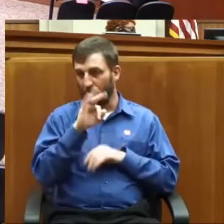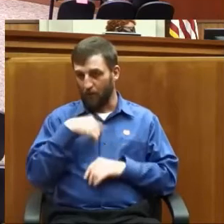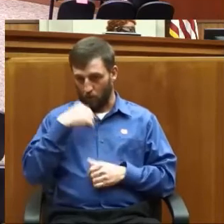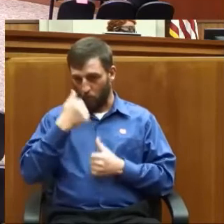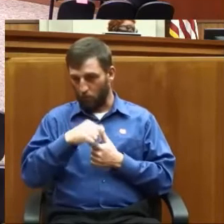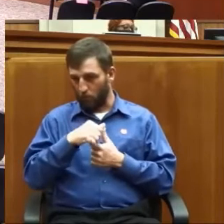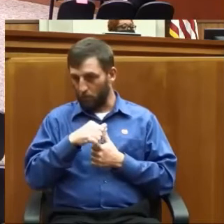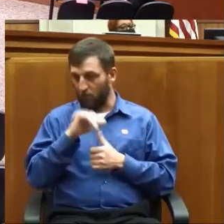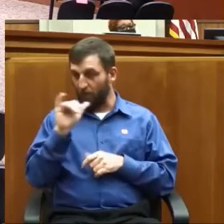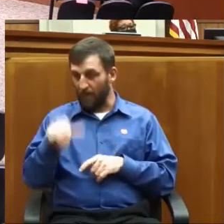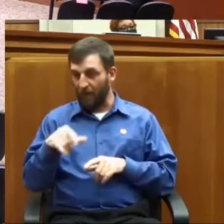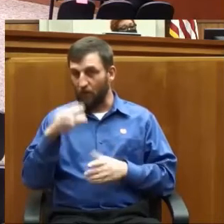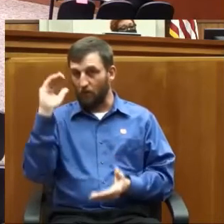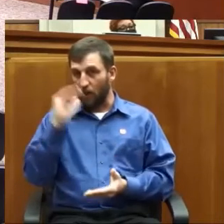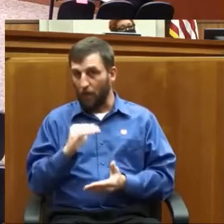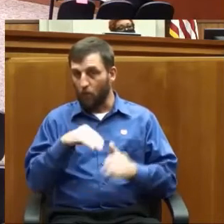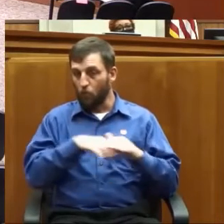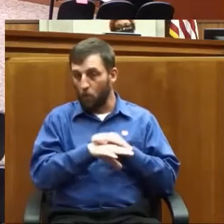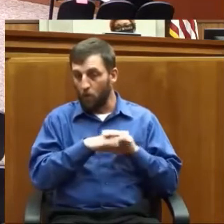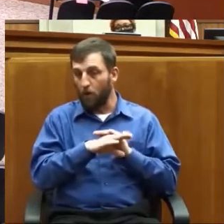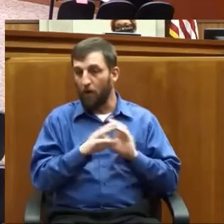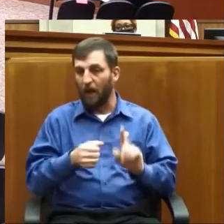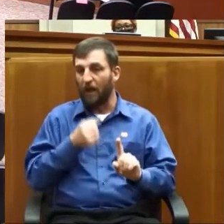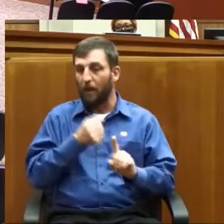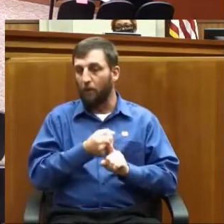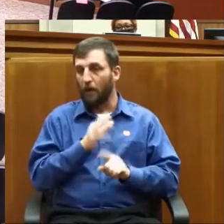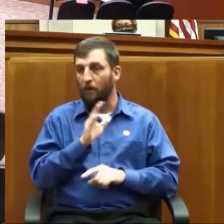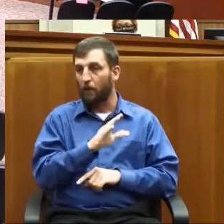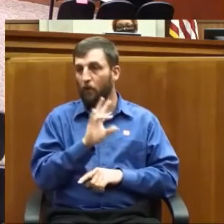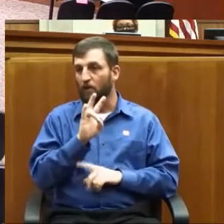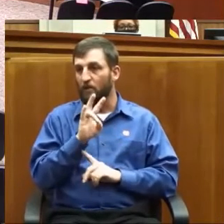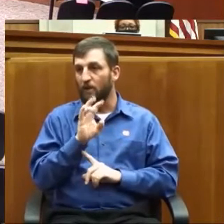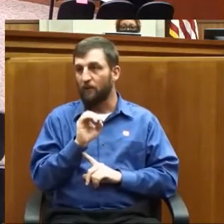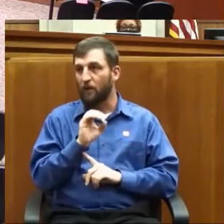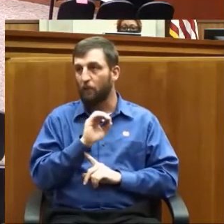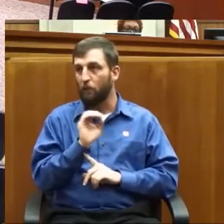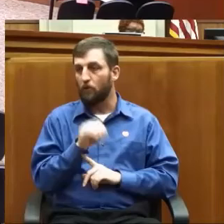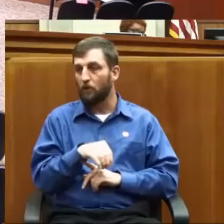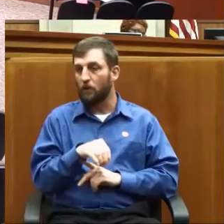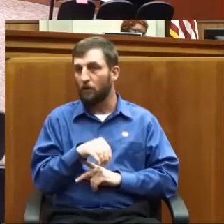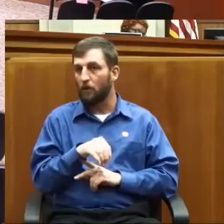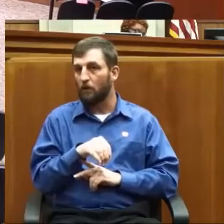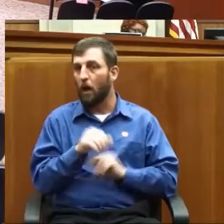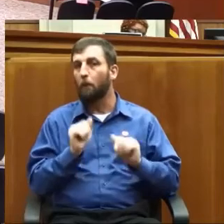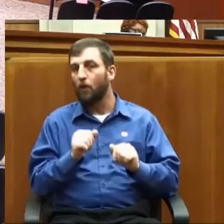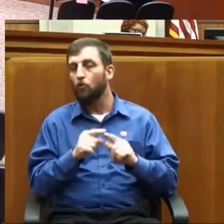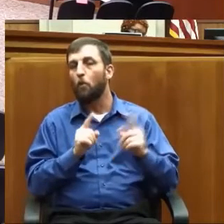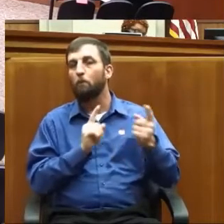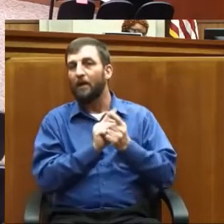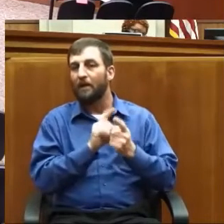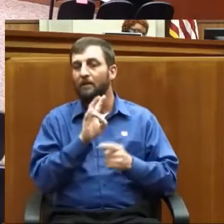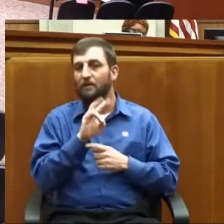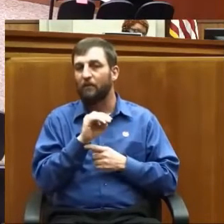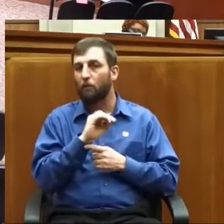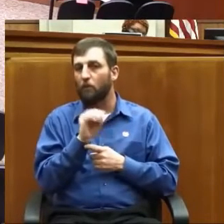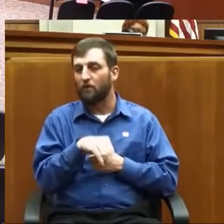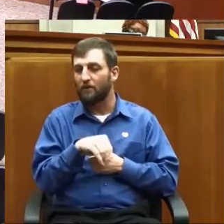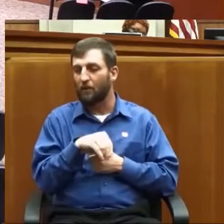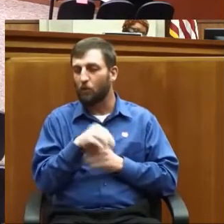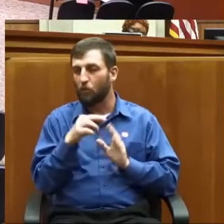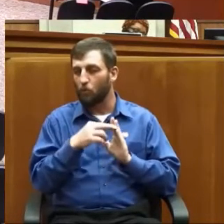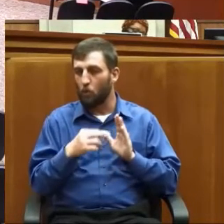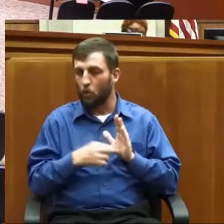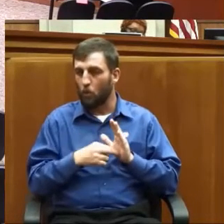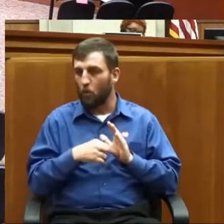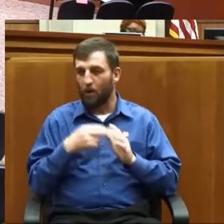correctly, that's impacting the 70%, their ability to meet the 70% rule. Do we have